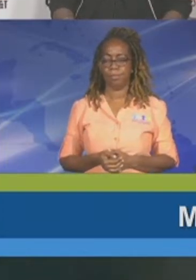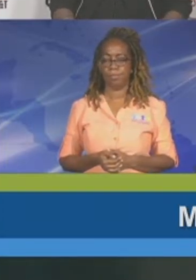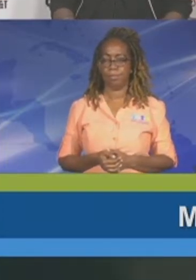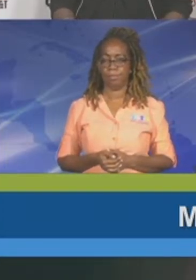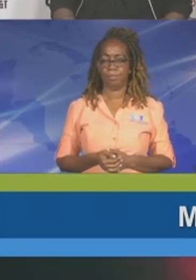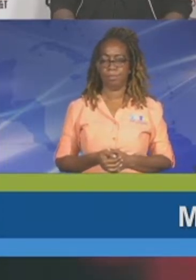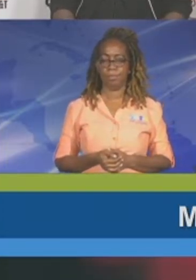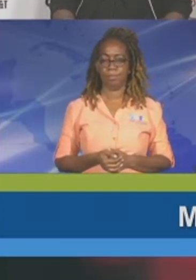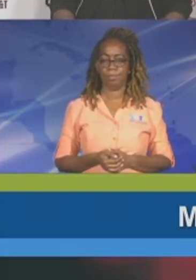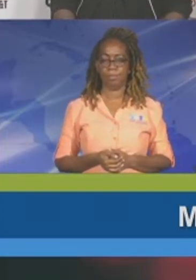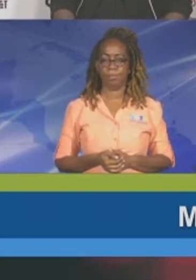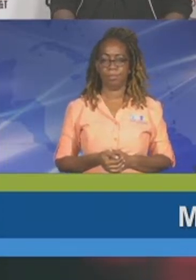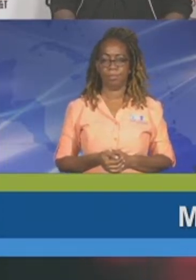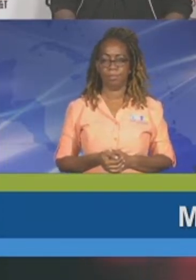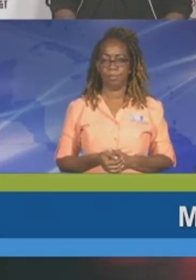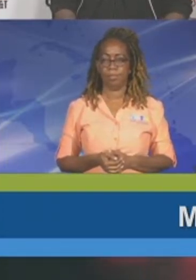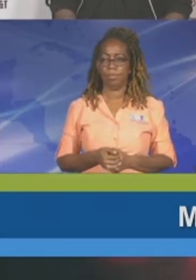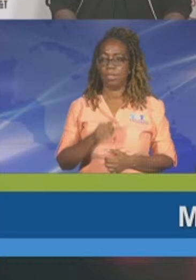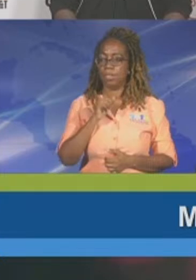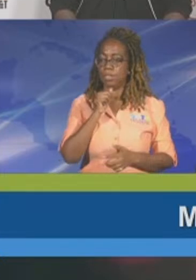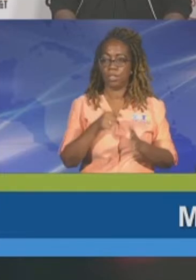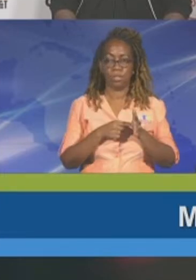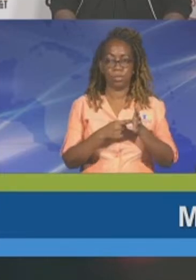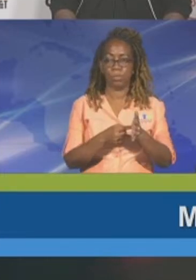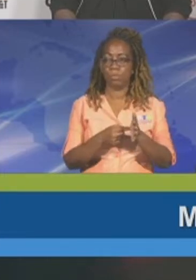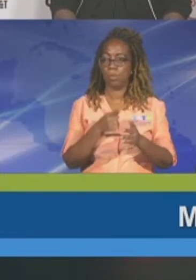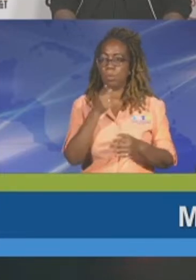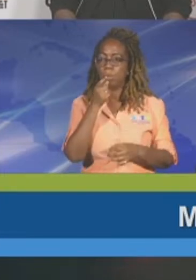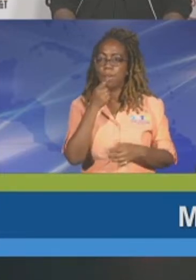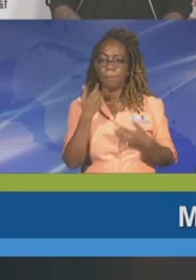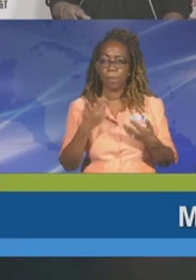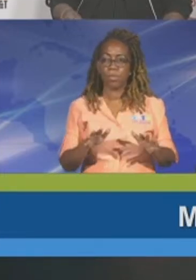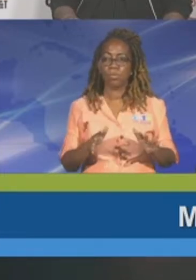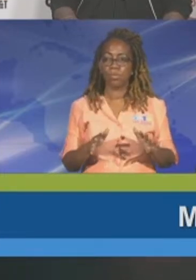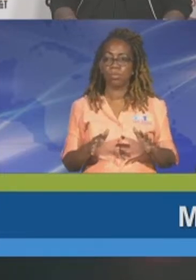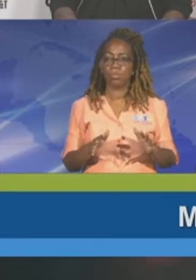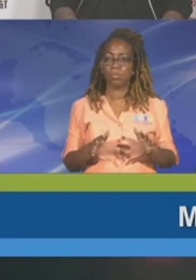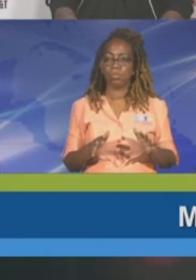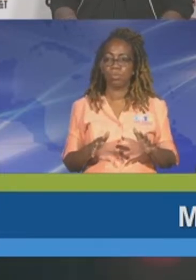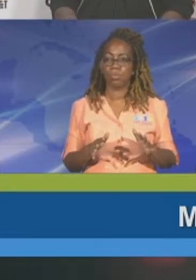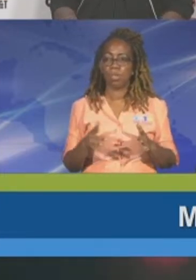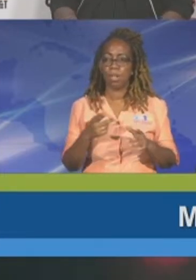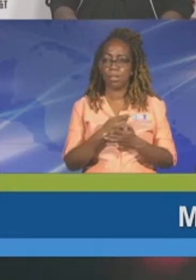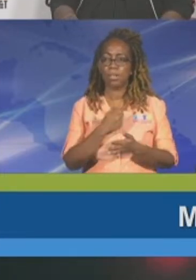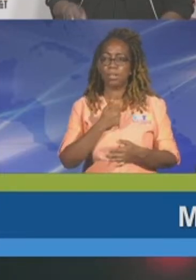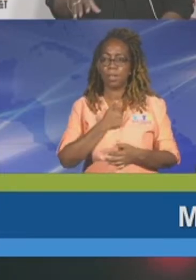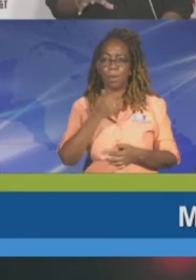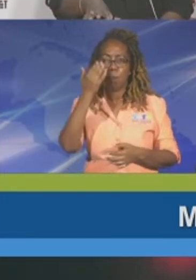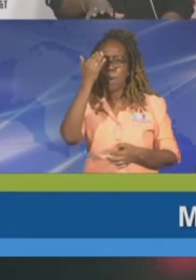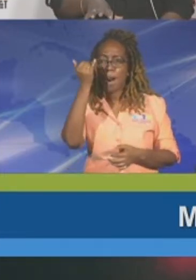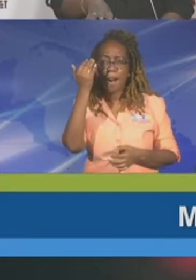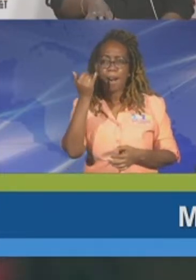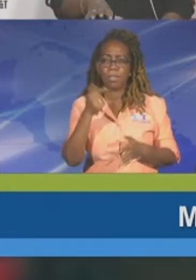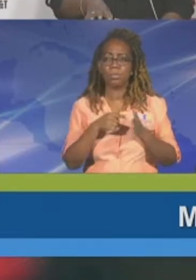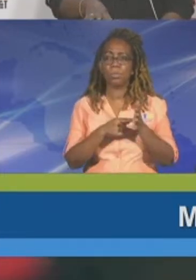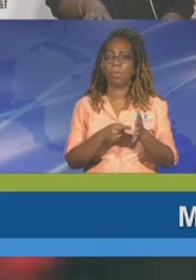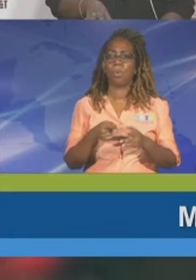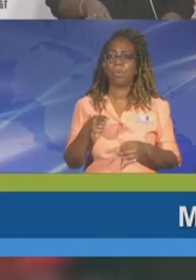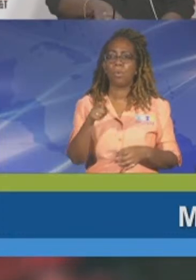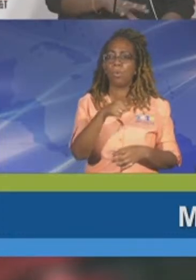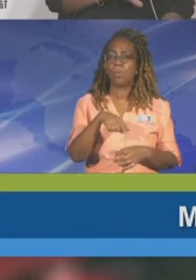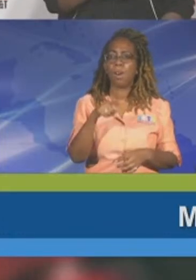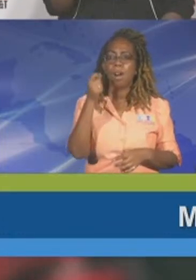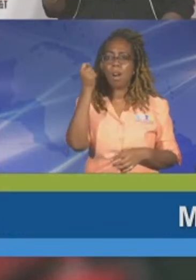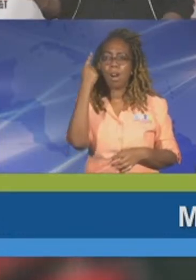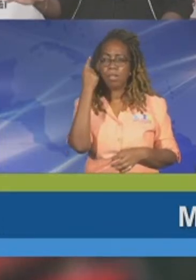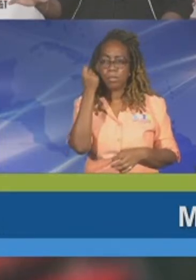in that diagram are the completed suicides. Why do I show this slide? So that we understand that